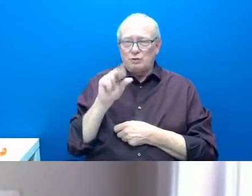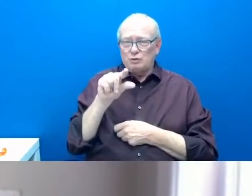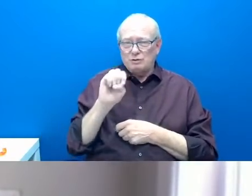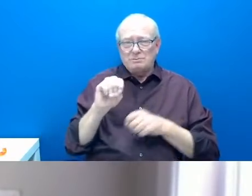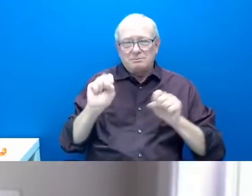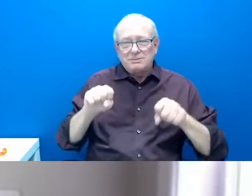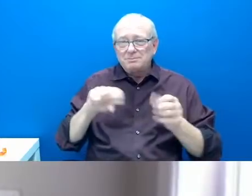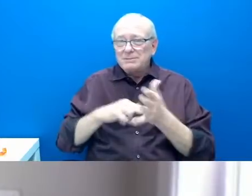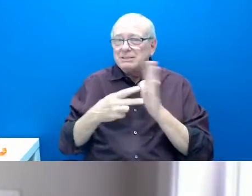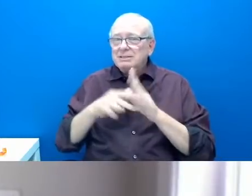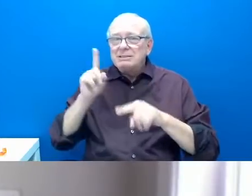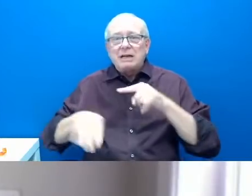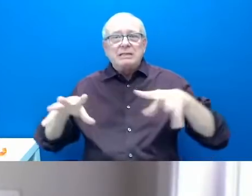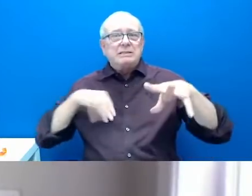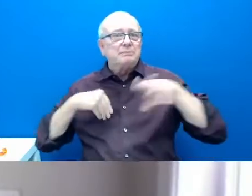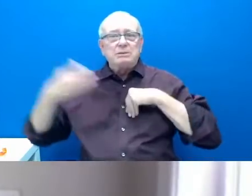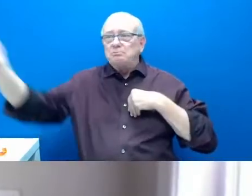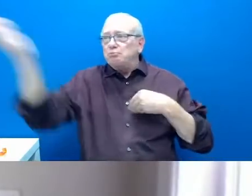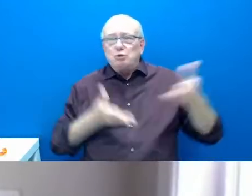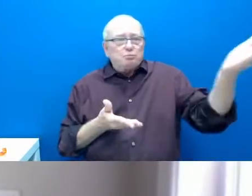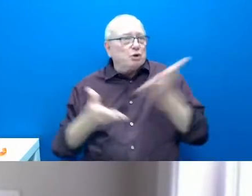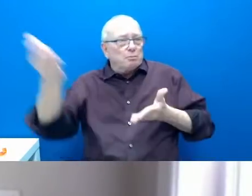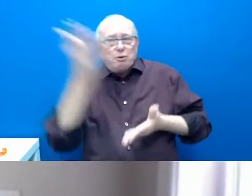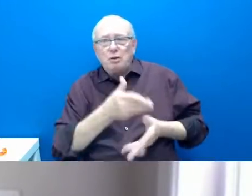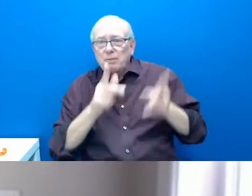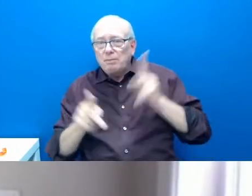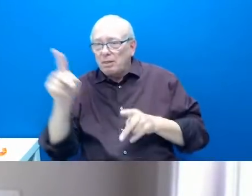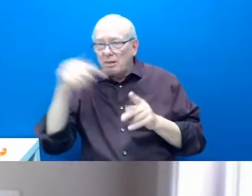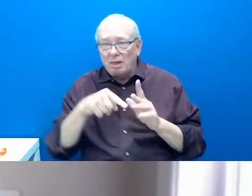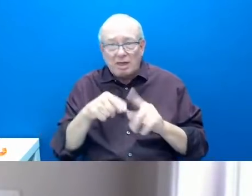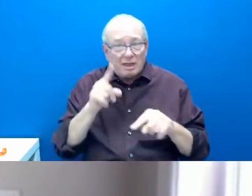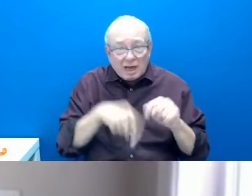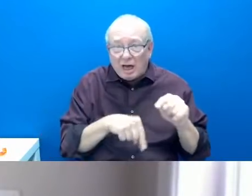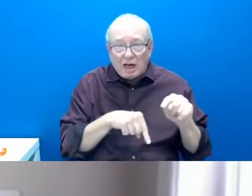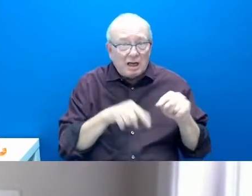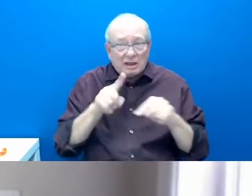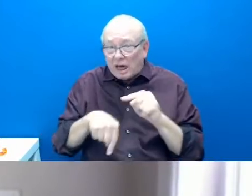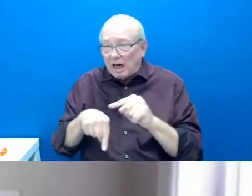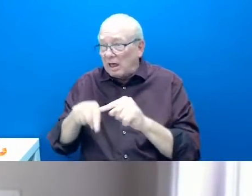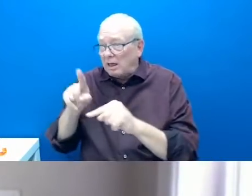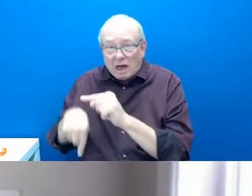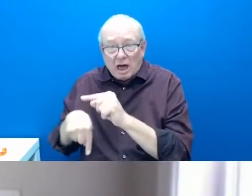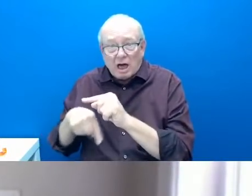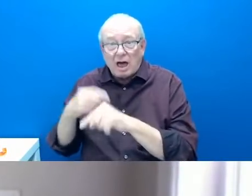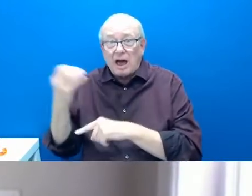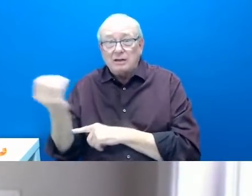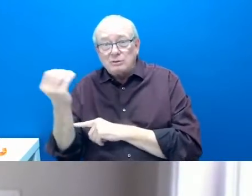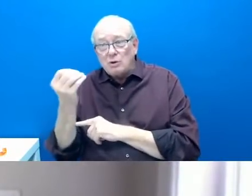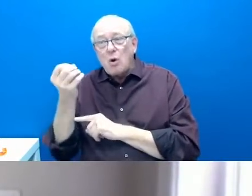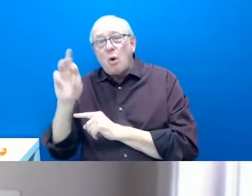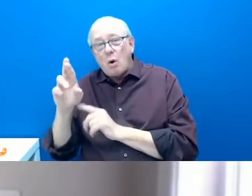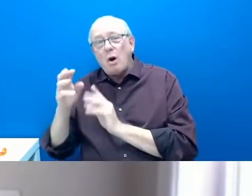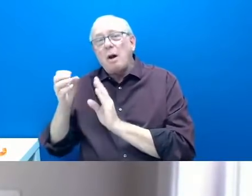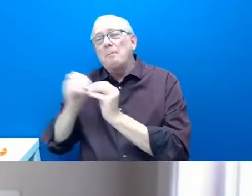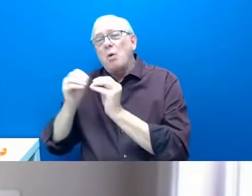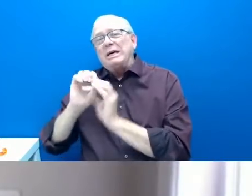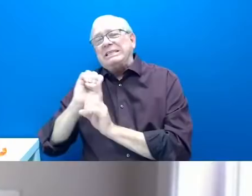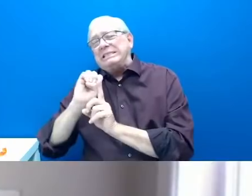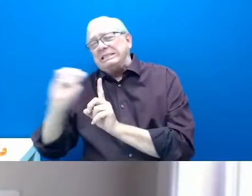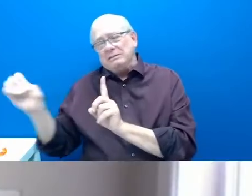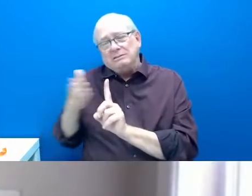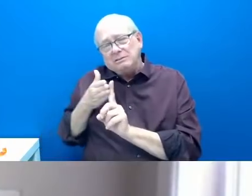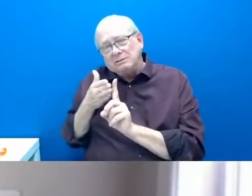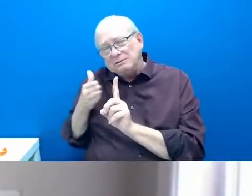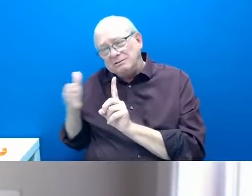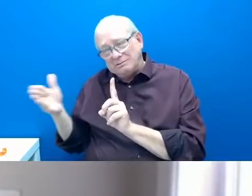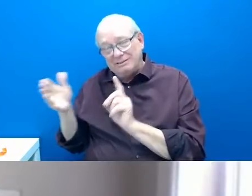taking any ICU patients. So we're looking at Ontario or further. And so Dr. Buchanan is going